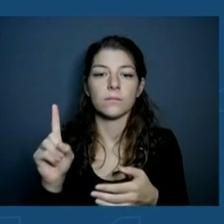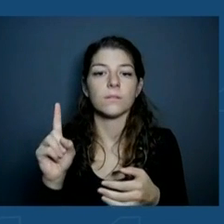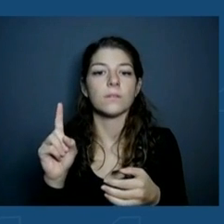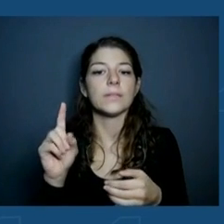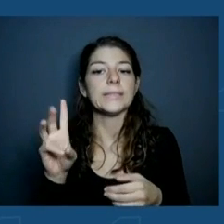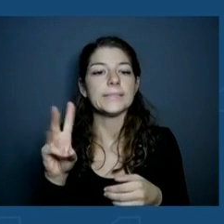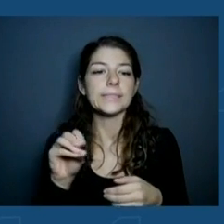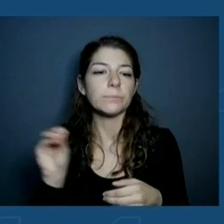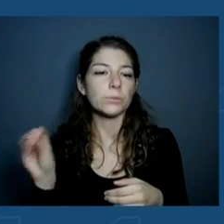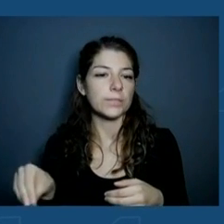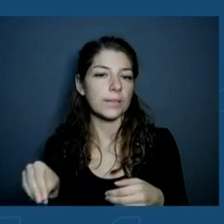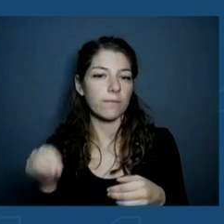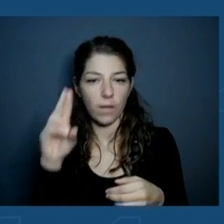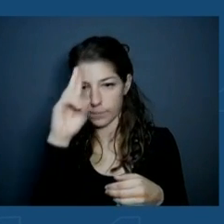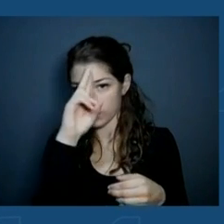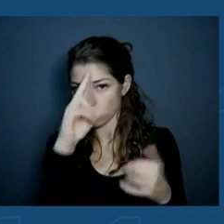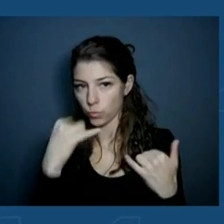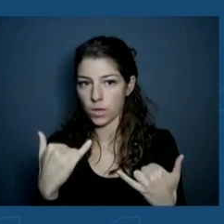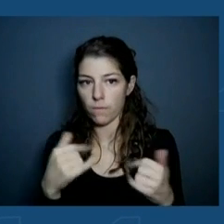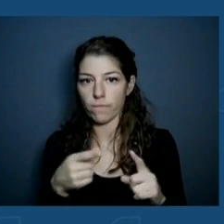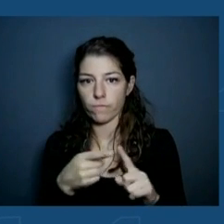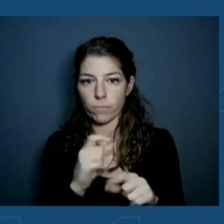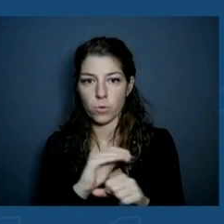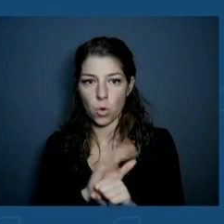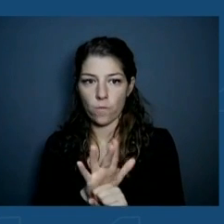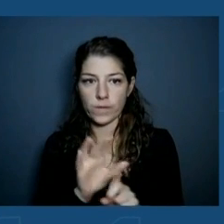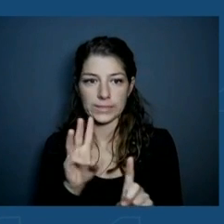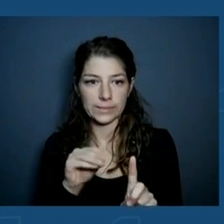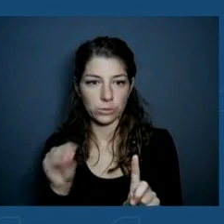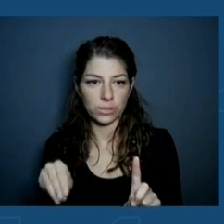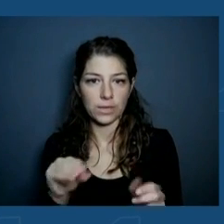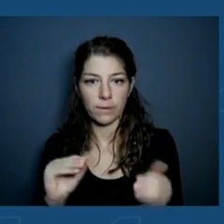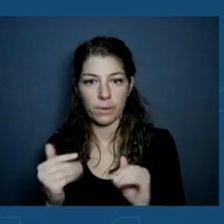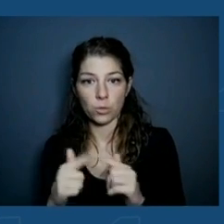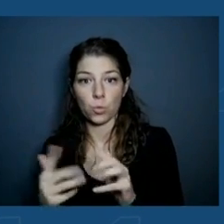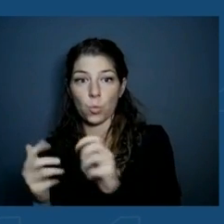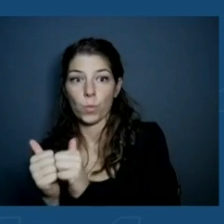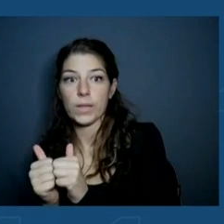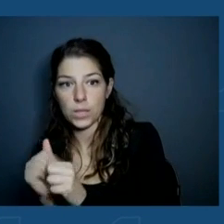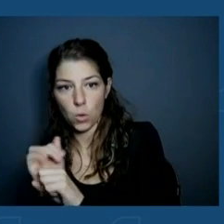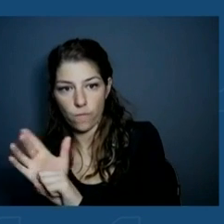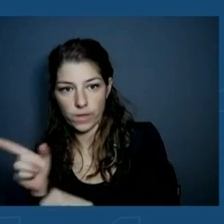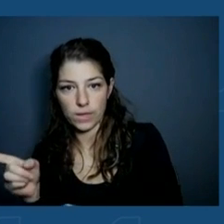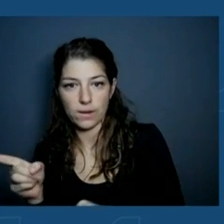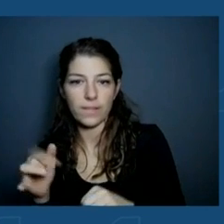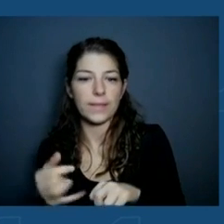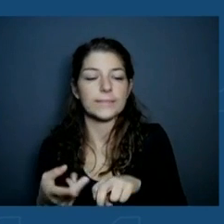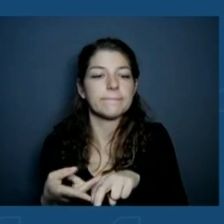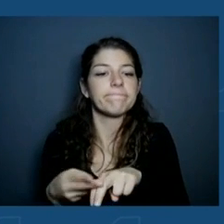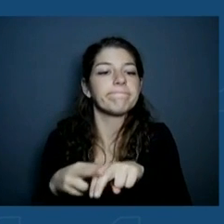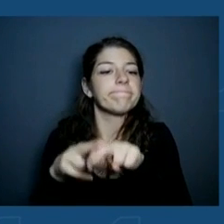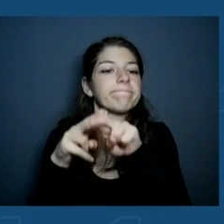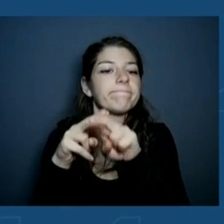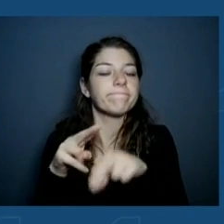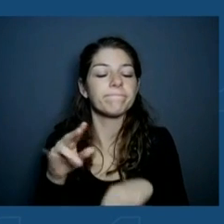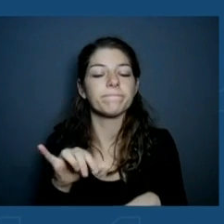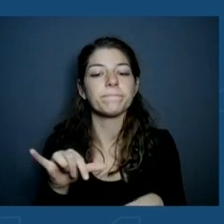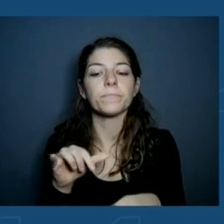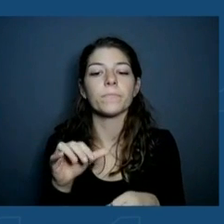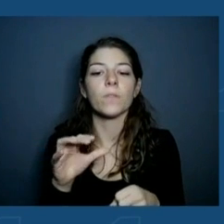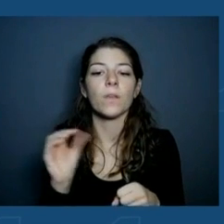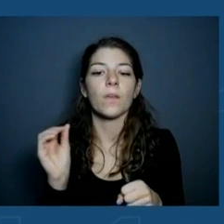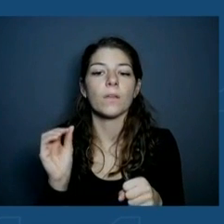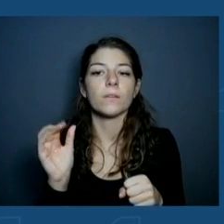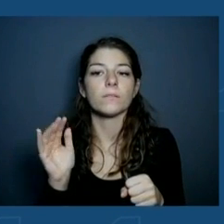of the hospitalizations right now are from COVID as opposed to just with COVID. And that's been upticking slightly as well. And, you know, it's really